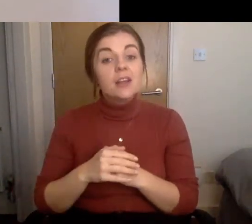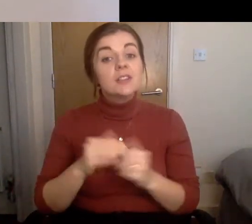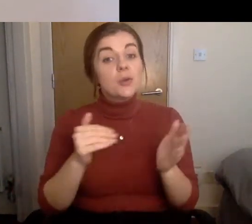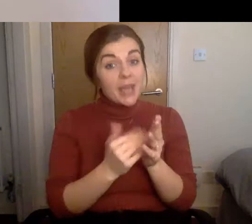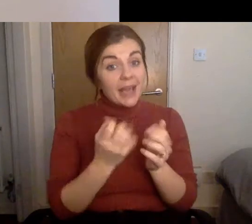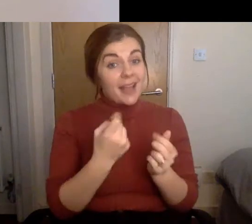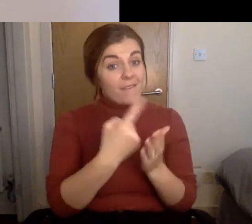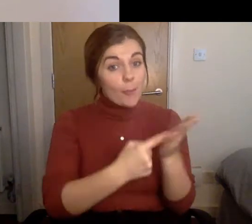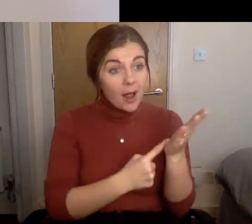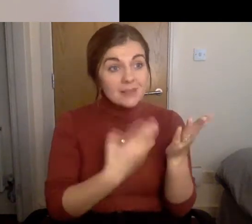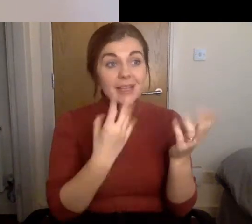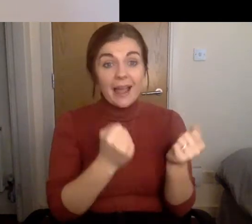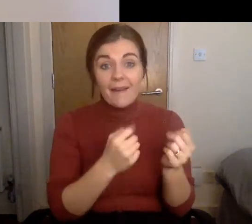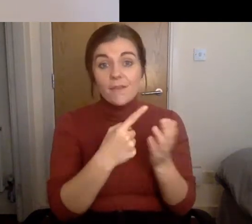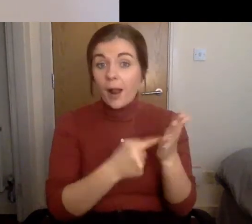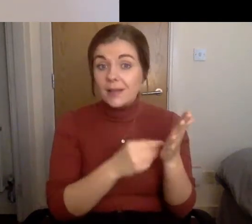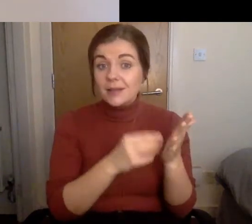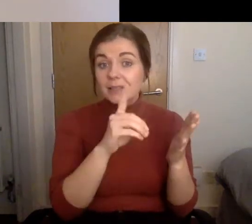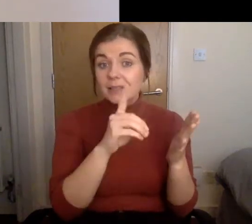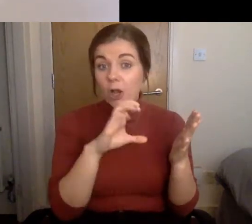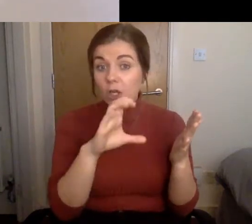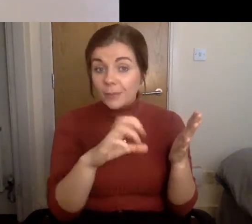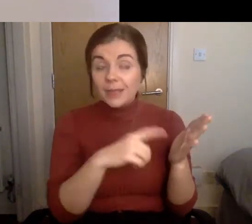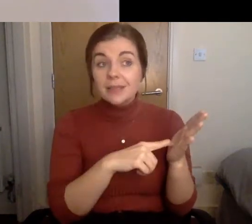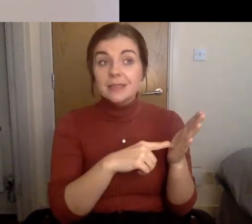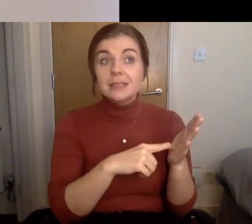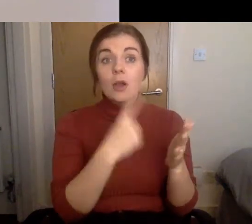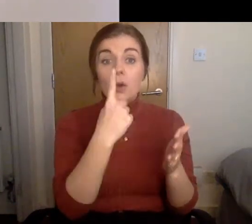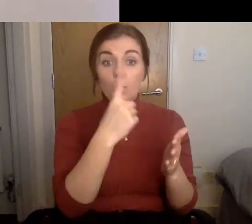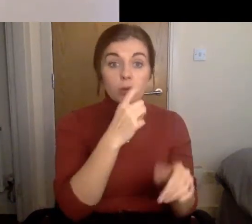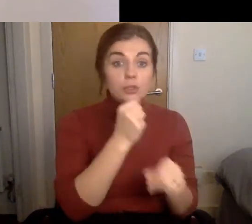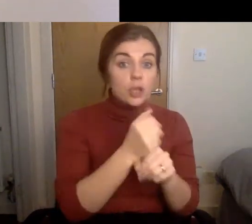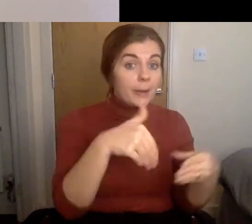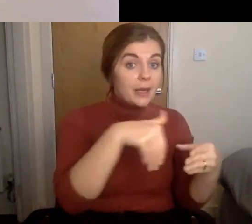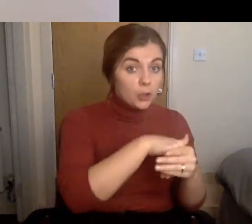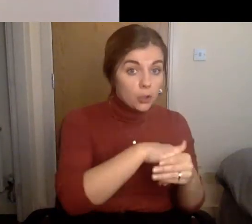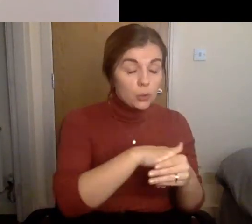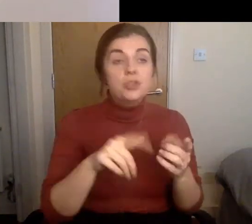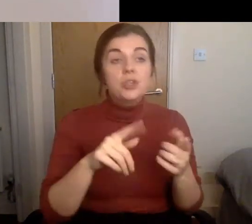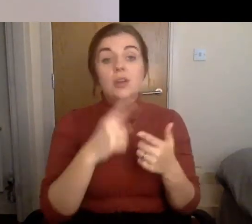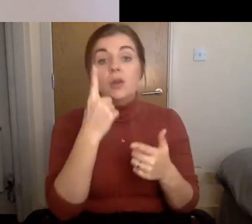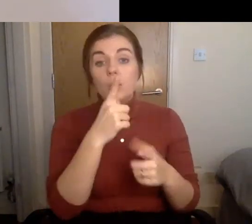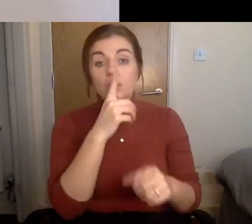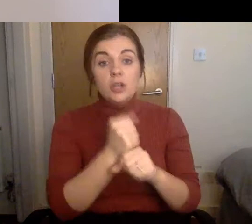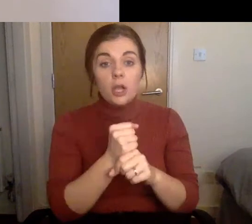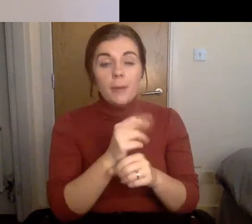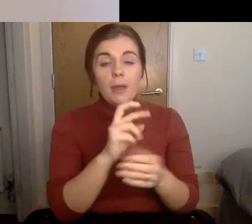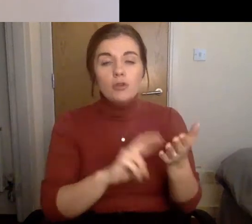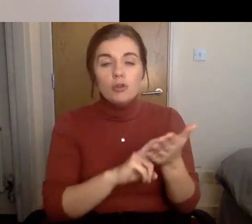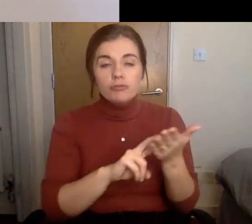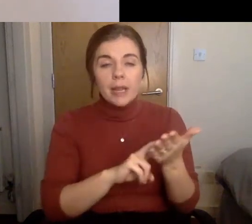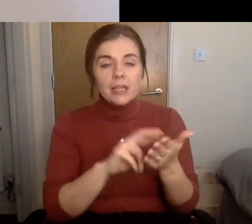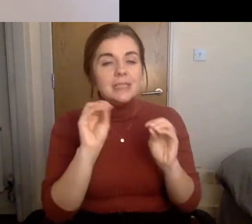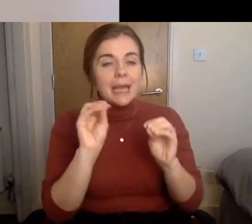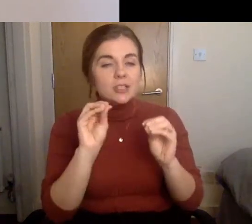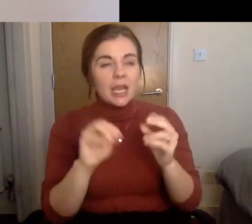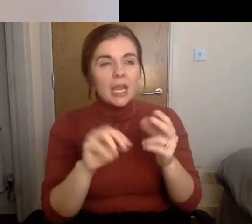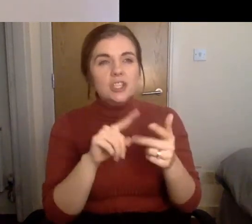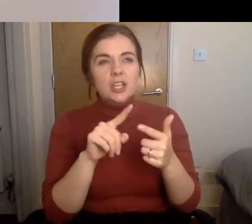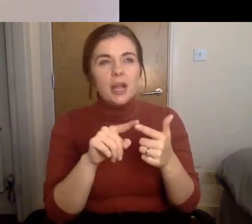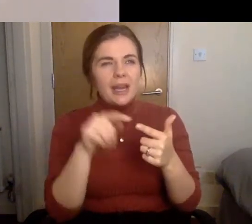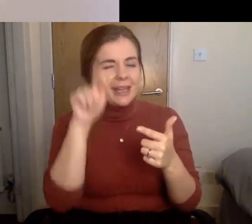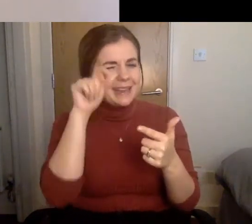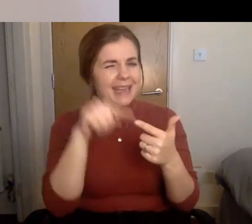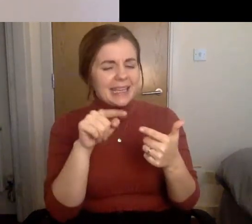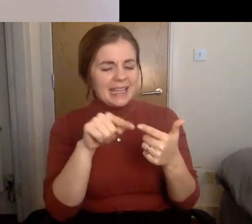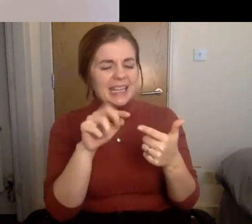policy document, and again, there would be one on inclusion, and then there'd be one on religious education, and then somewhere within the religious education